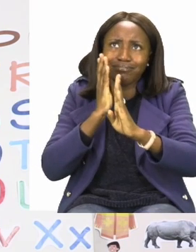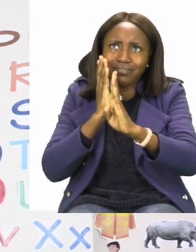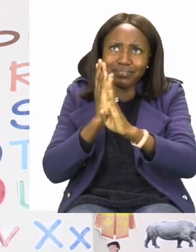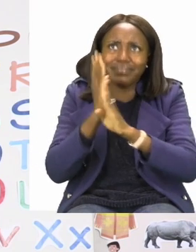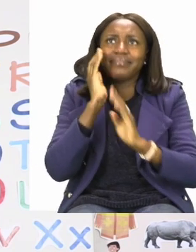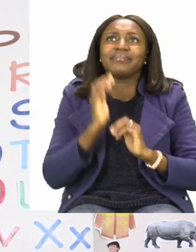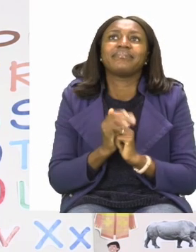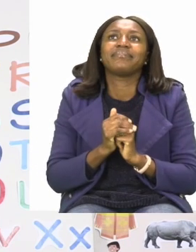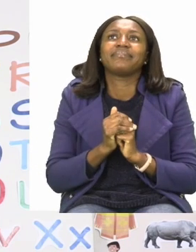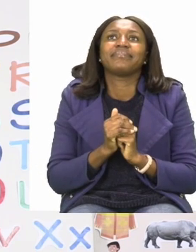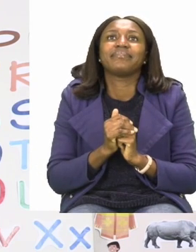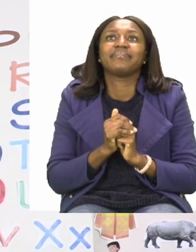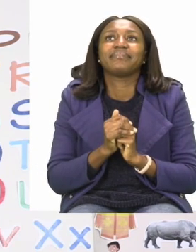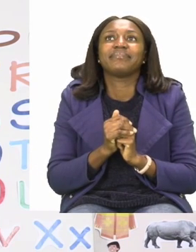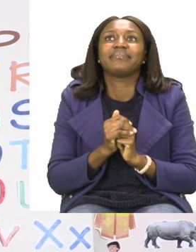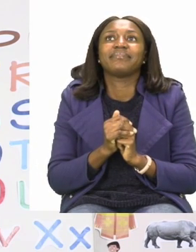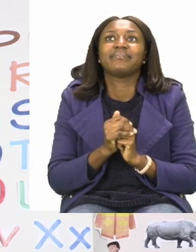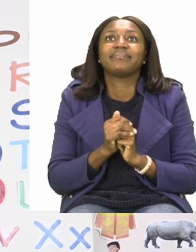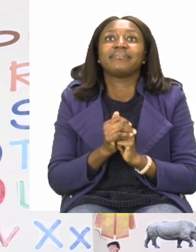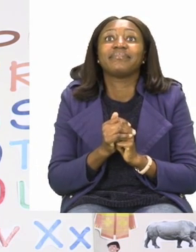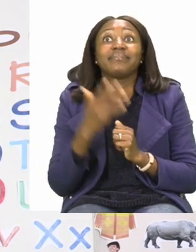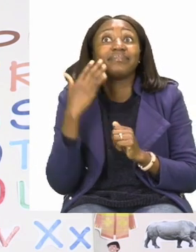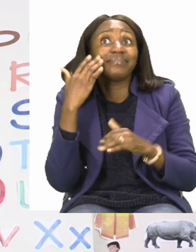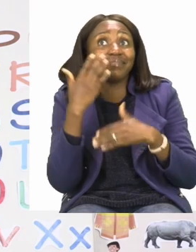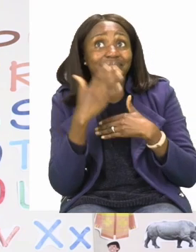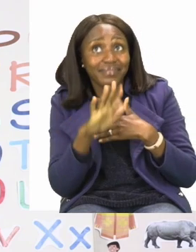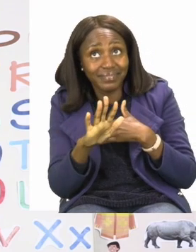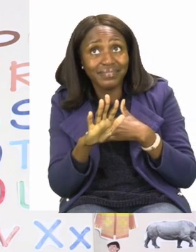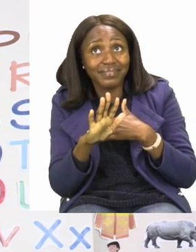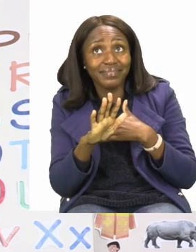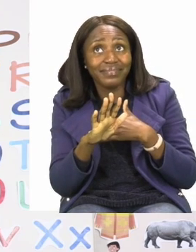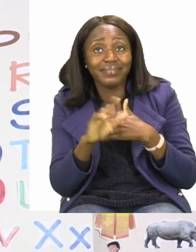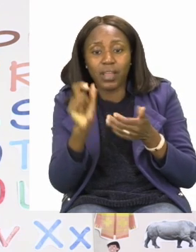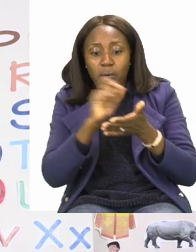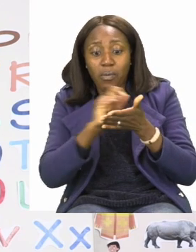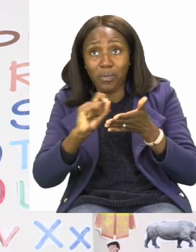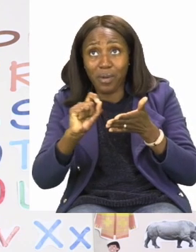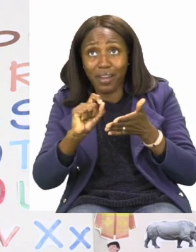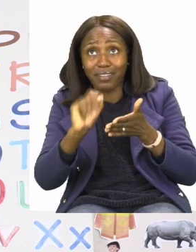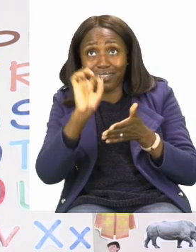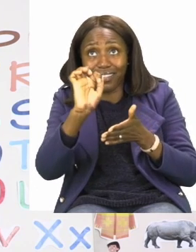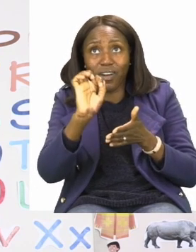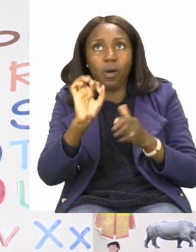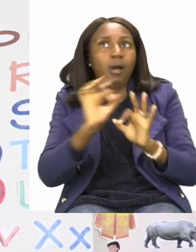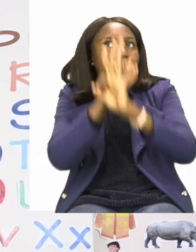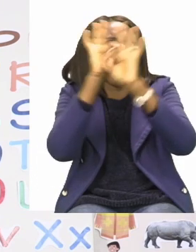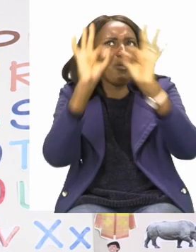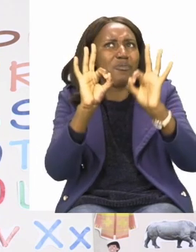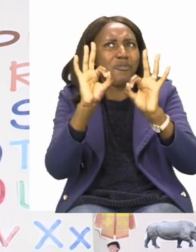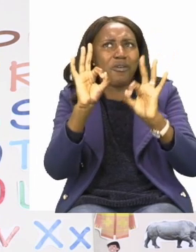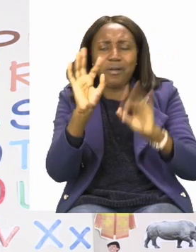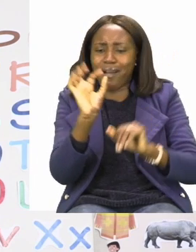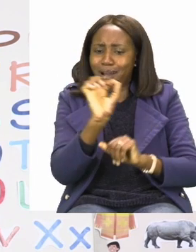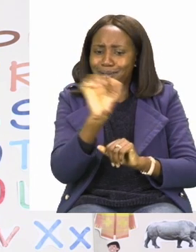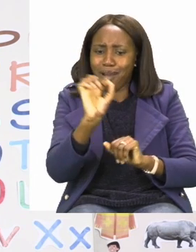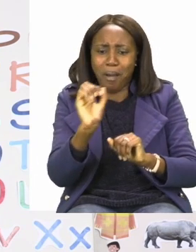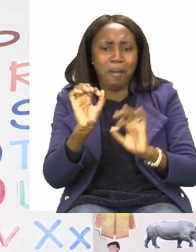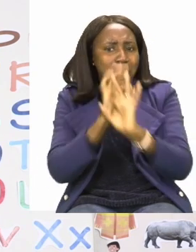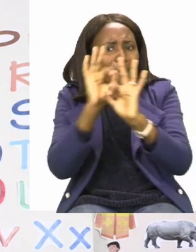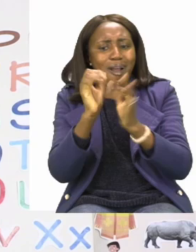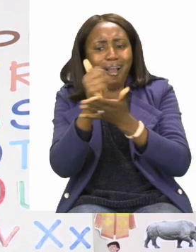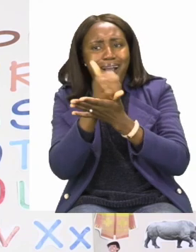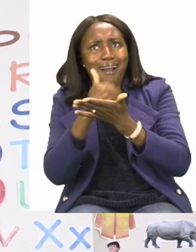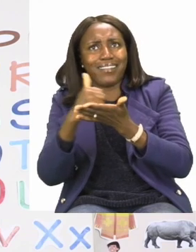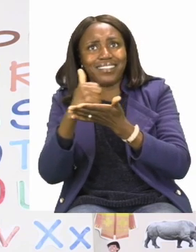dot. When you do that, you will find that your handwriting will change and it will become much neater.